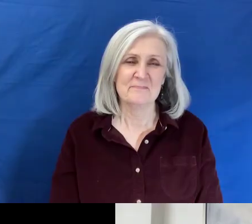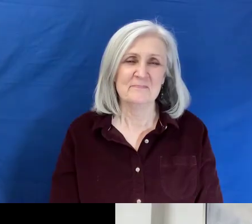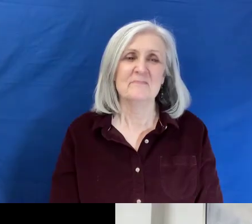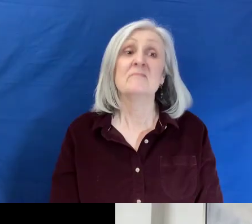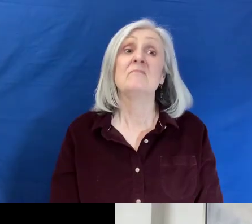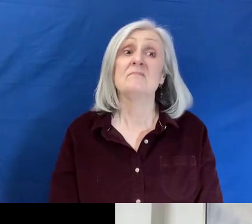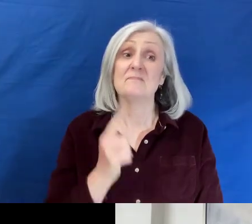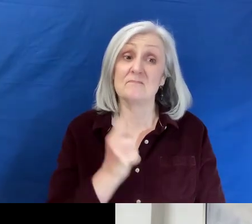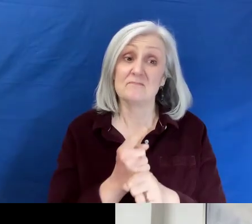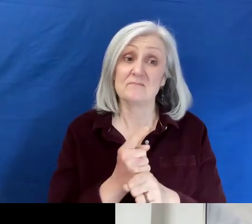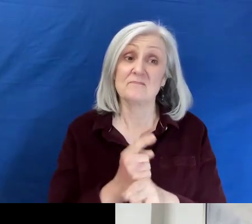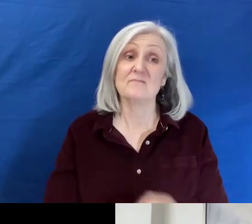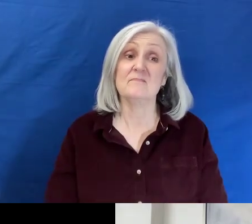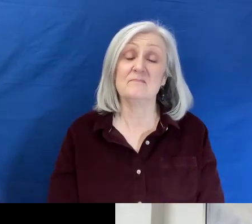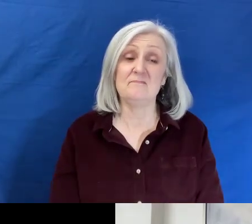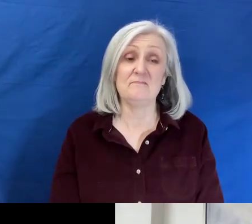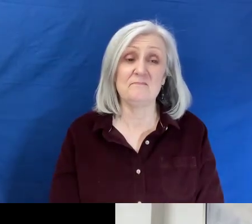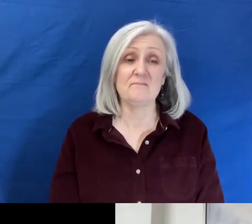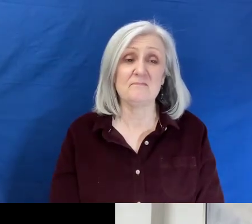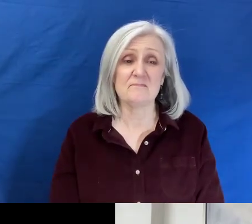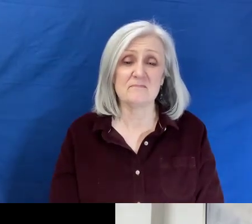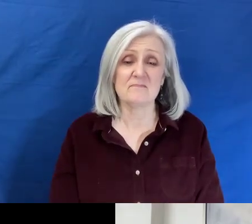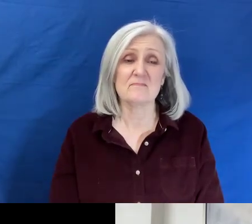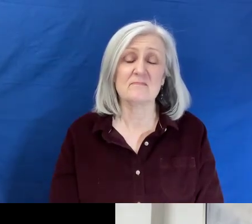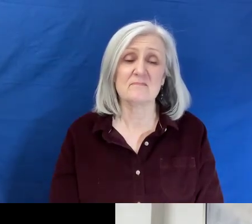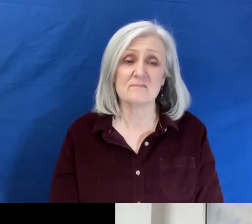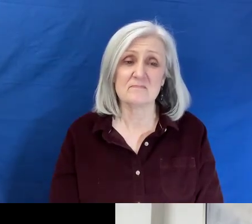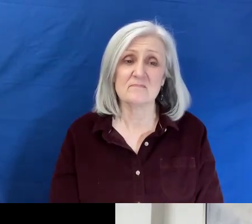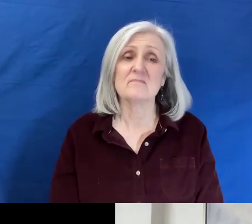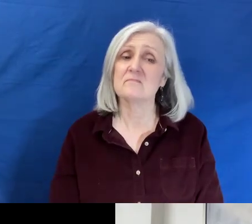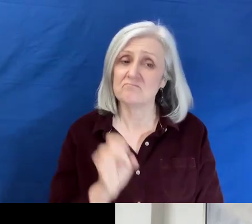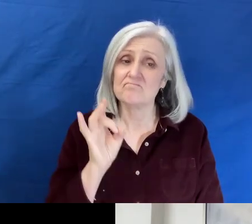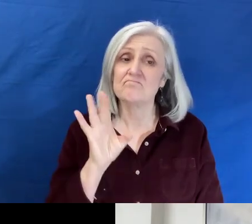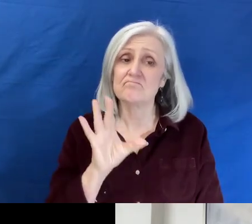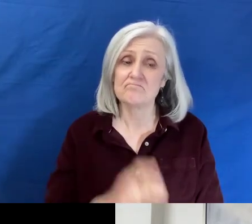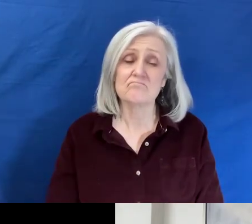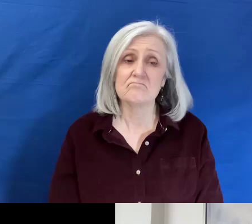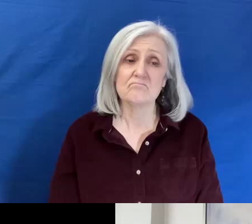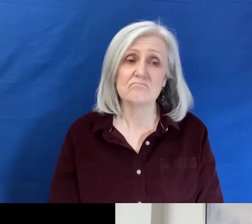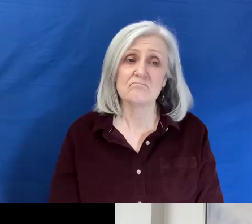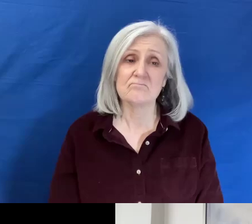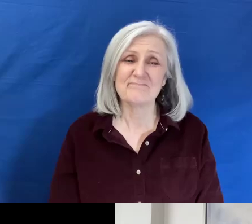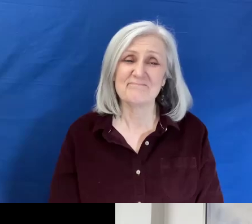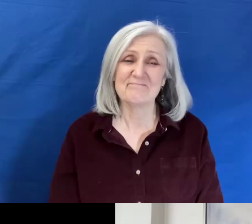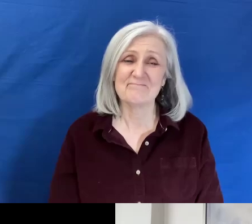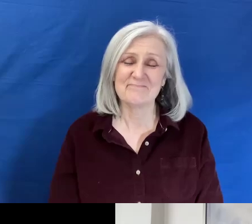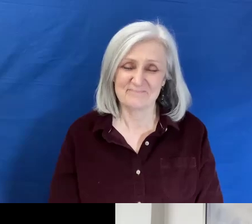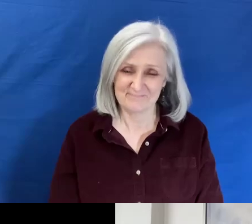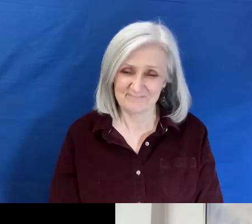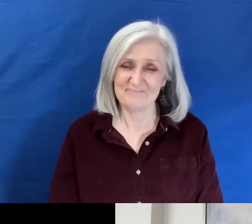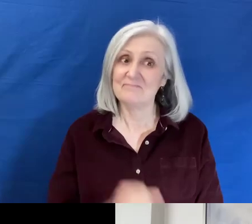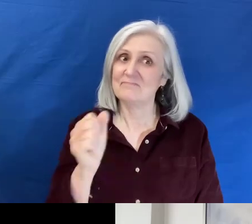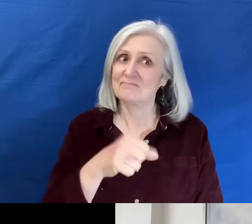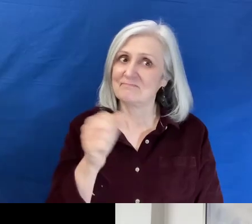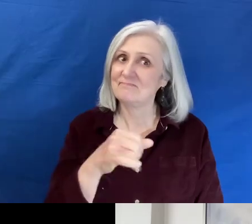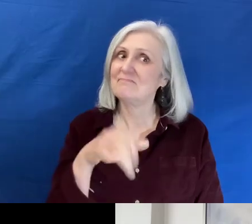island. Right. So they're coming over. I was like, that's so terrible. But It's let me know if we terrible. could do anything. But I'm glad you're safe.